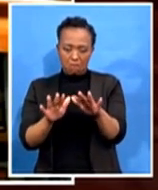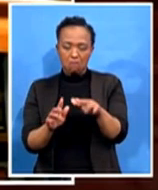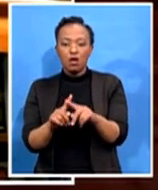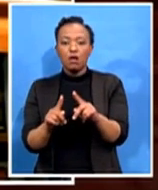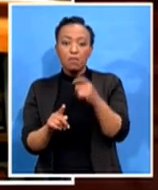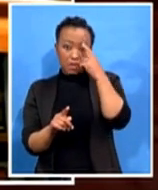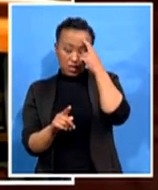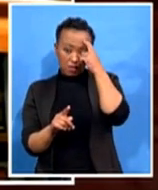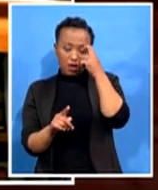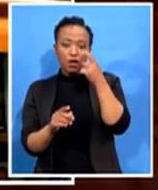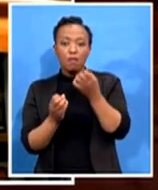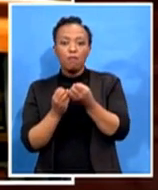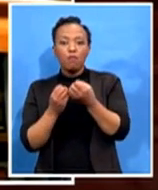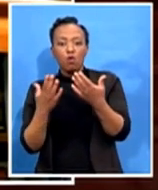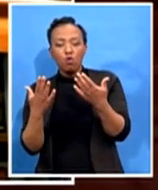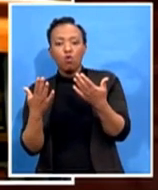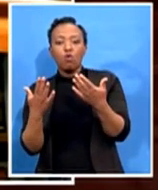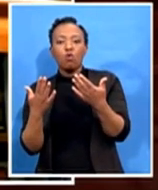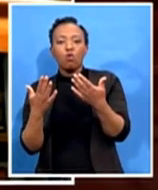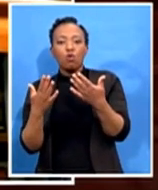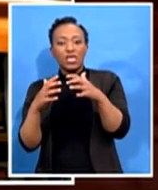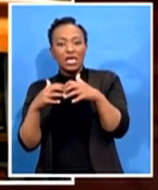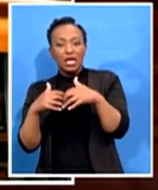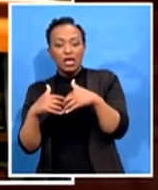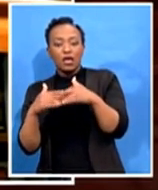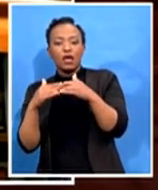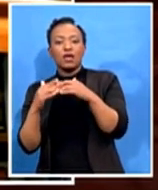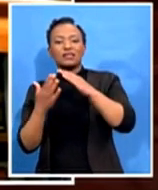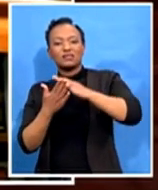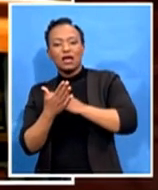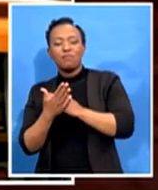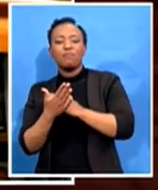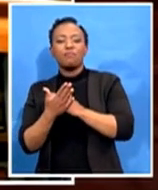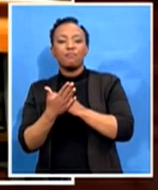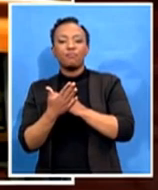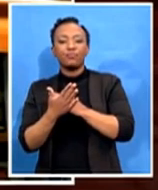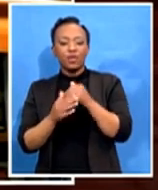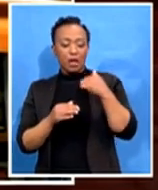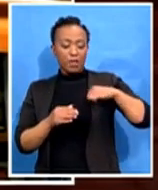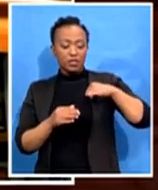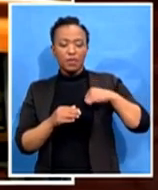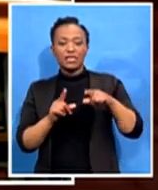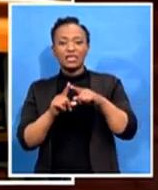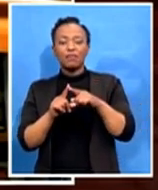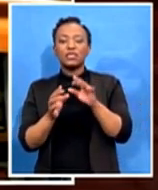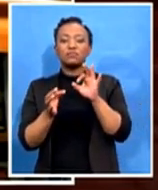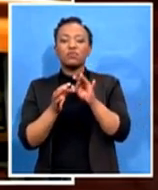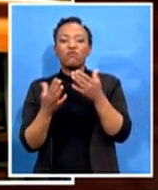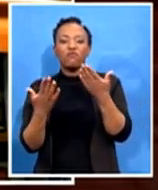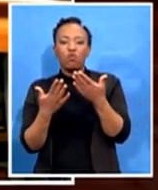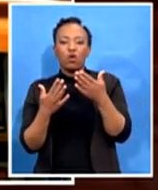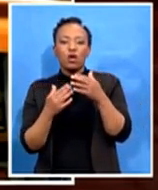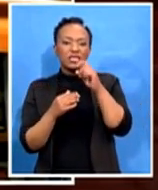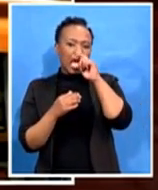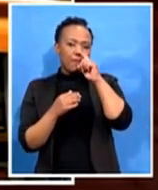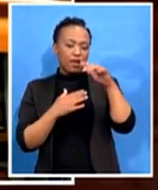makers in terms of some of the municipalities, in particular in urban centers. Doctor, just before I